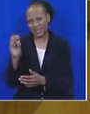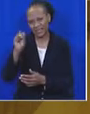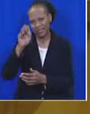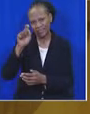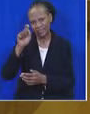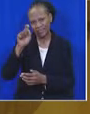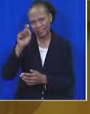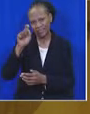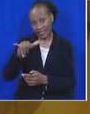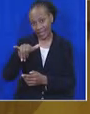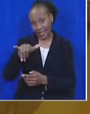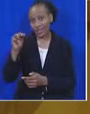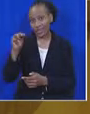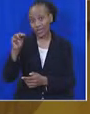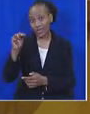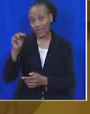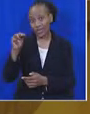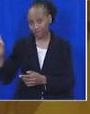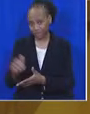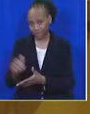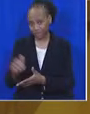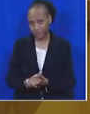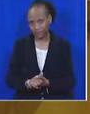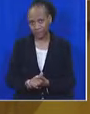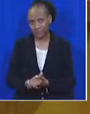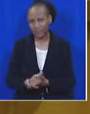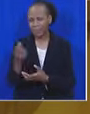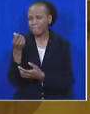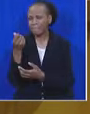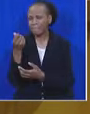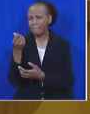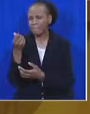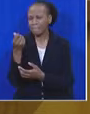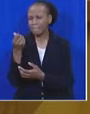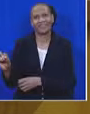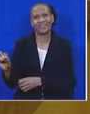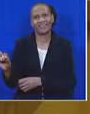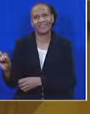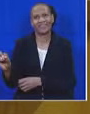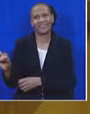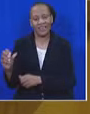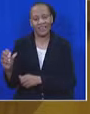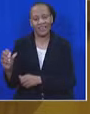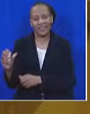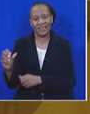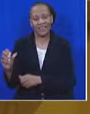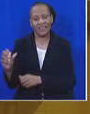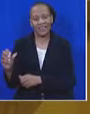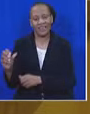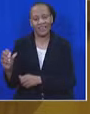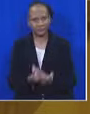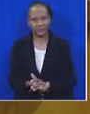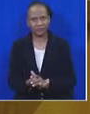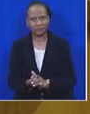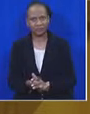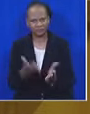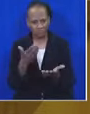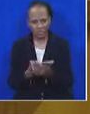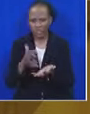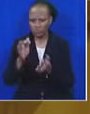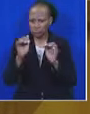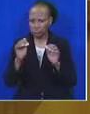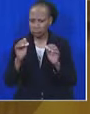capitalists, Christo Visi. And these are the monies which are there. These are monies of workers. Why don't we mobilize society